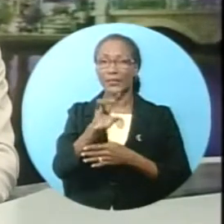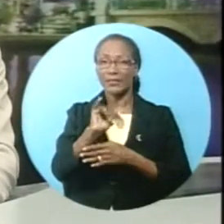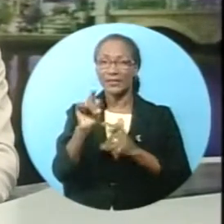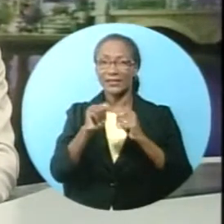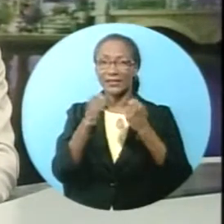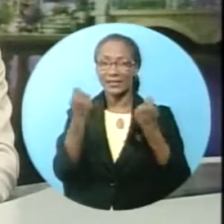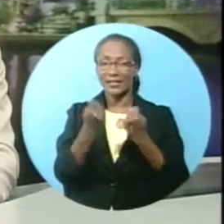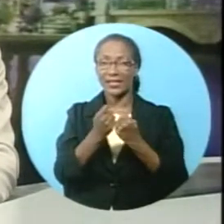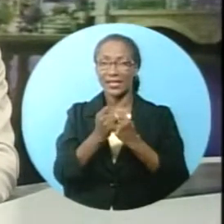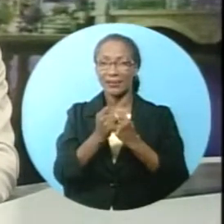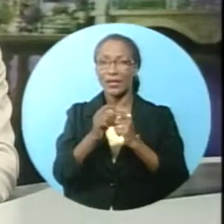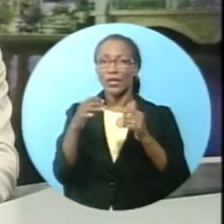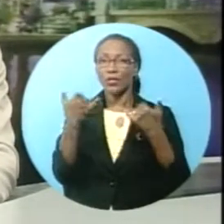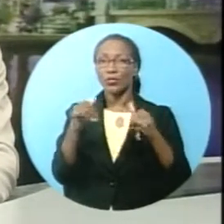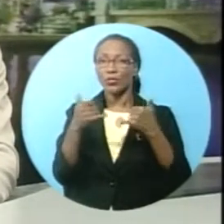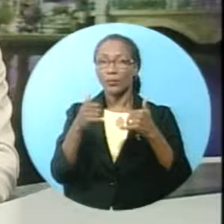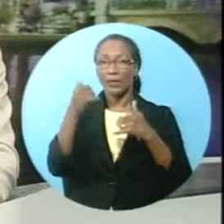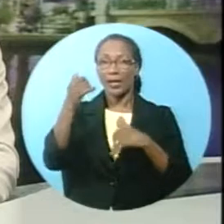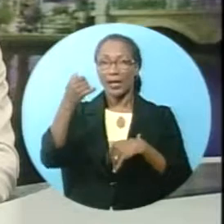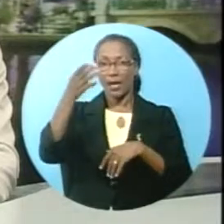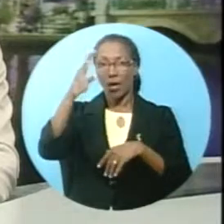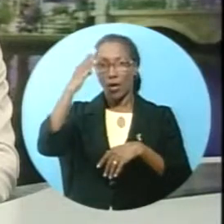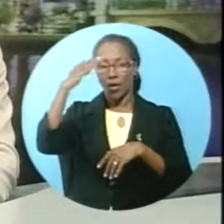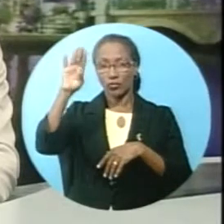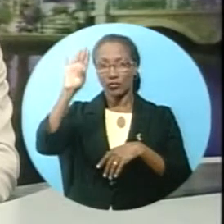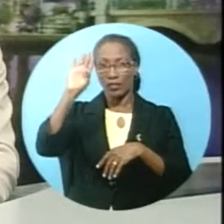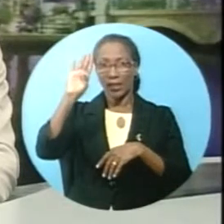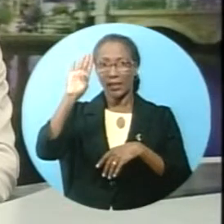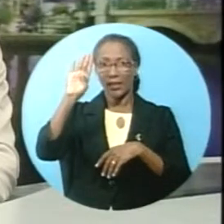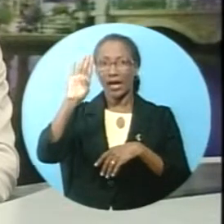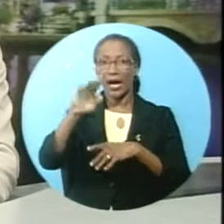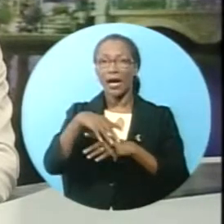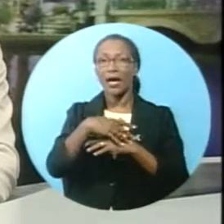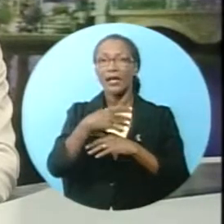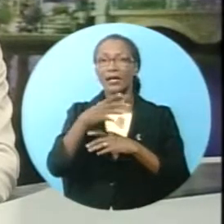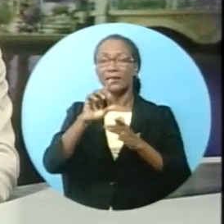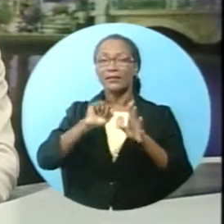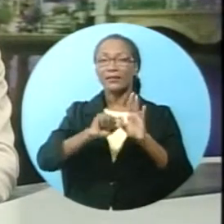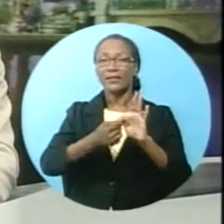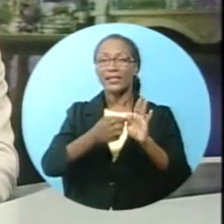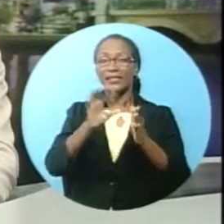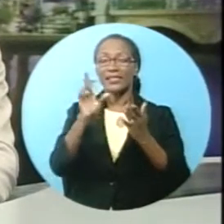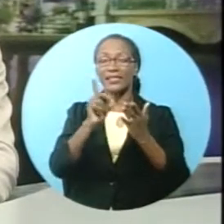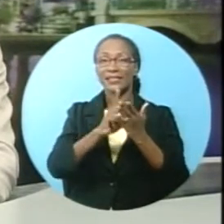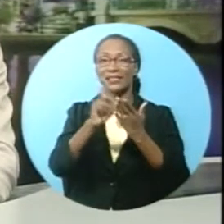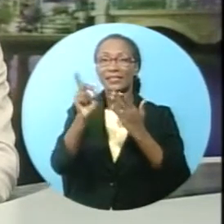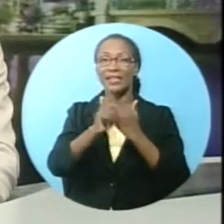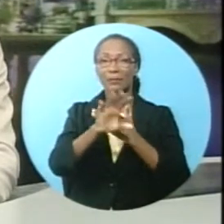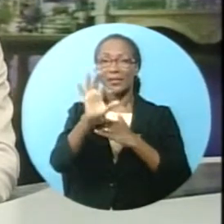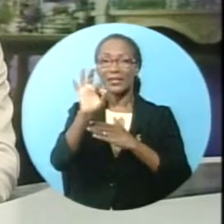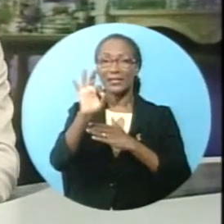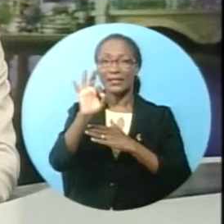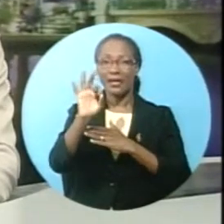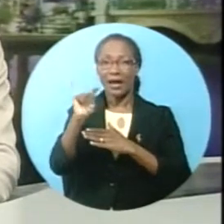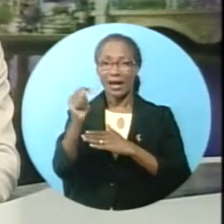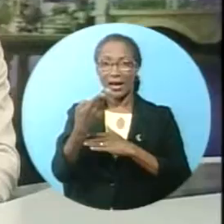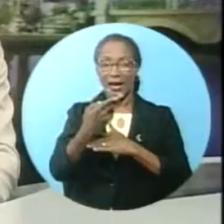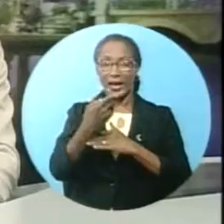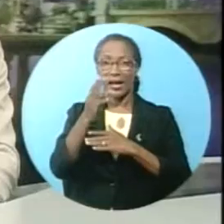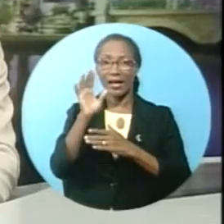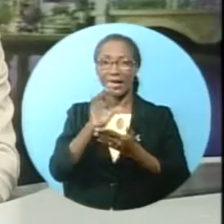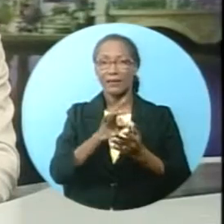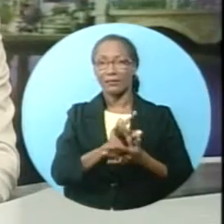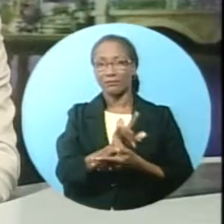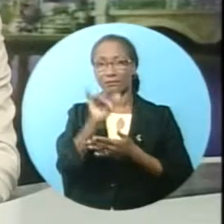take on Australia in the 3-test series down under, starting December 9th, left the Grantley Adams International Airport today.